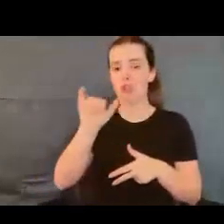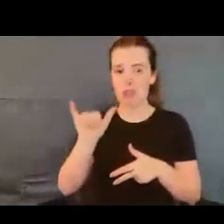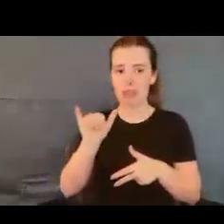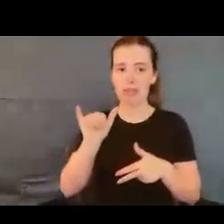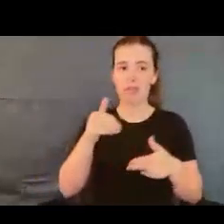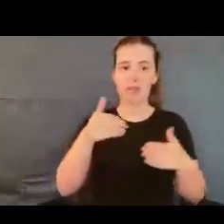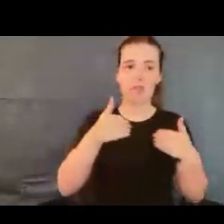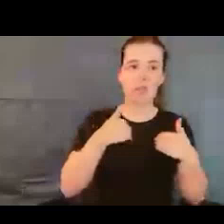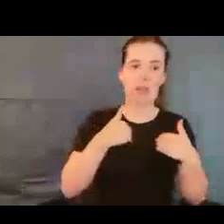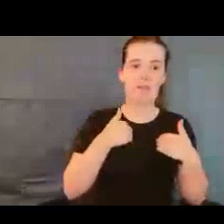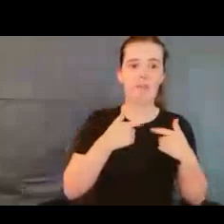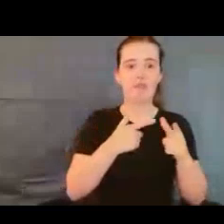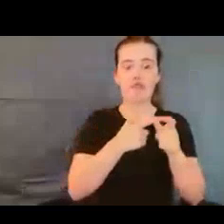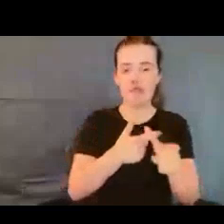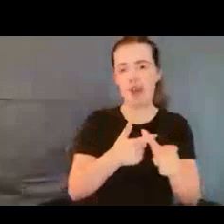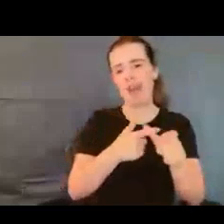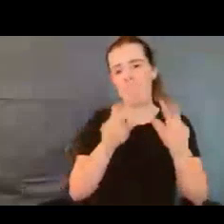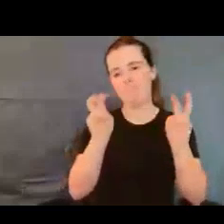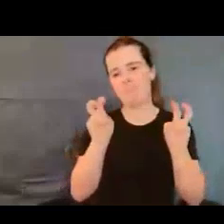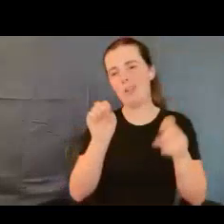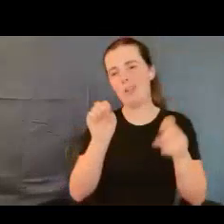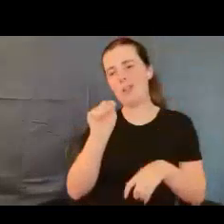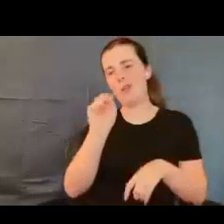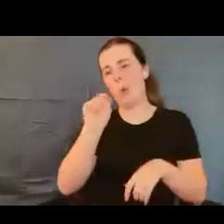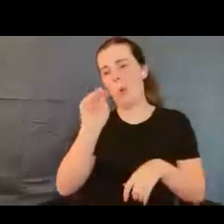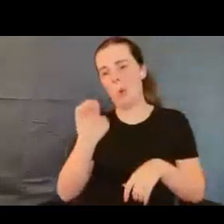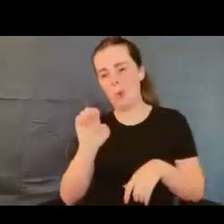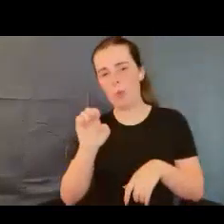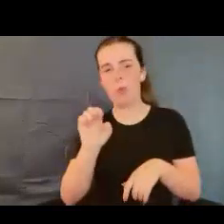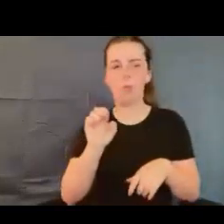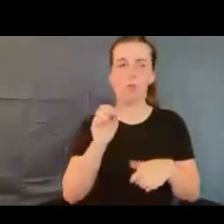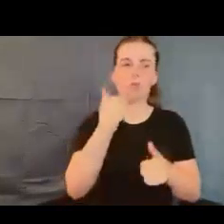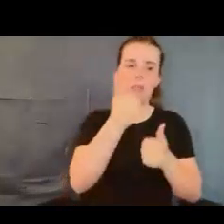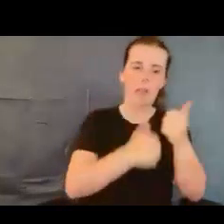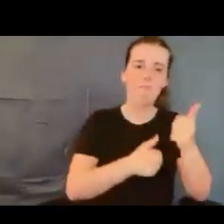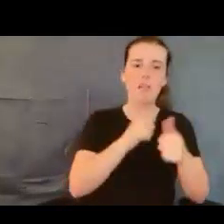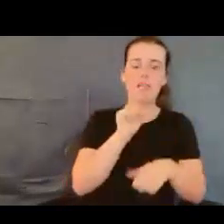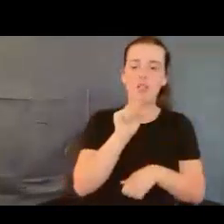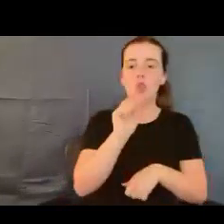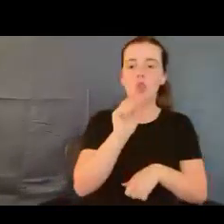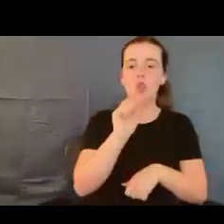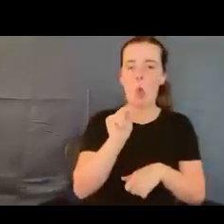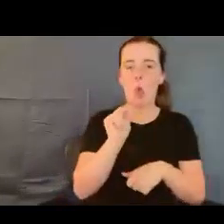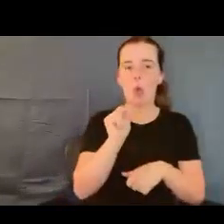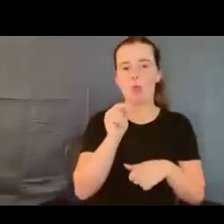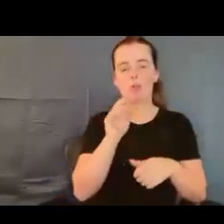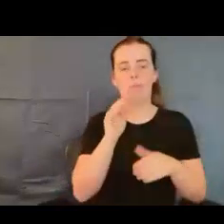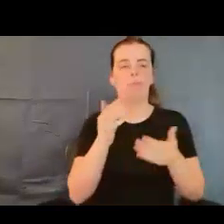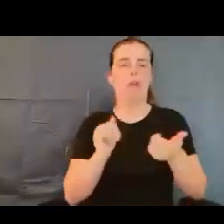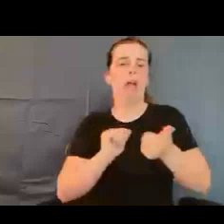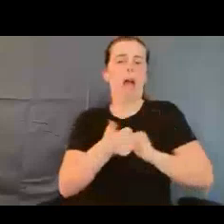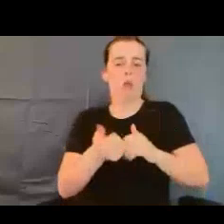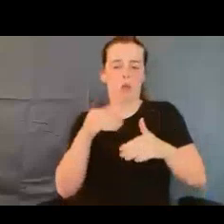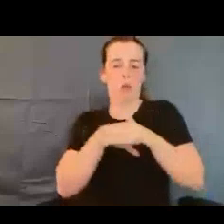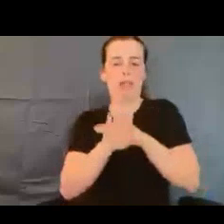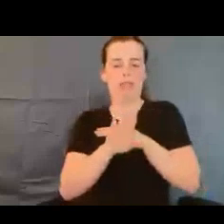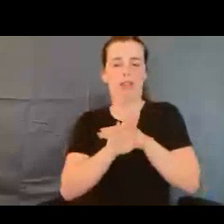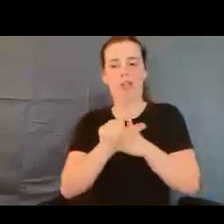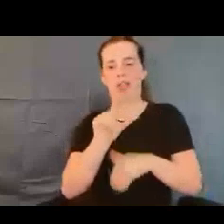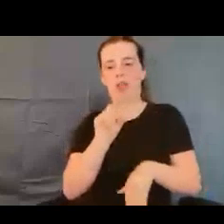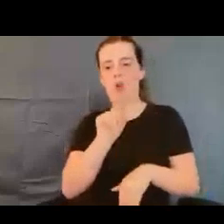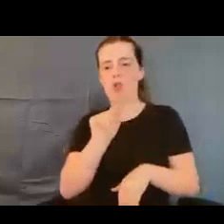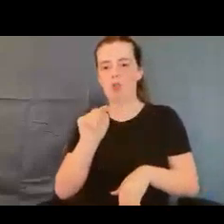UTMB series events. Each running stone is an entry into a lottery, and you can apply it to if you have one of these